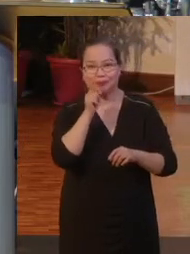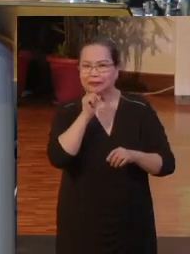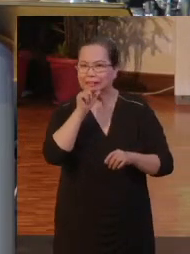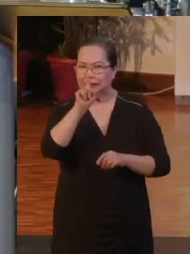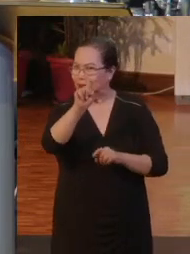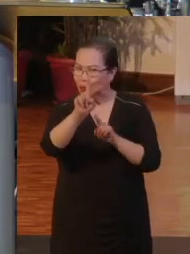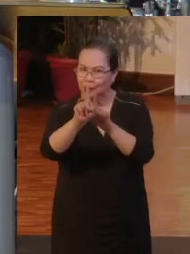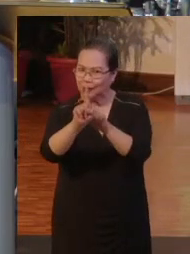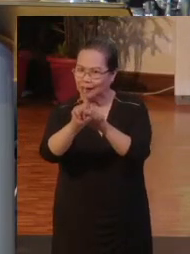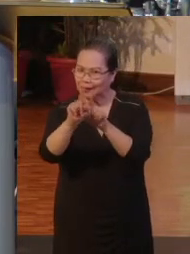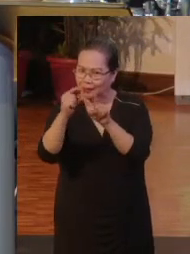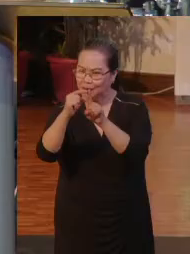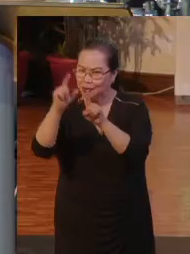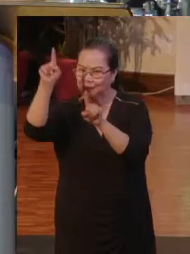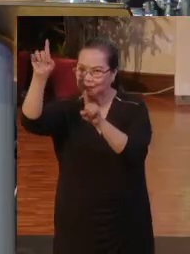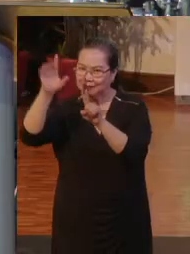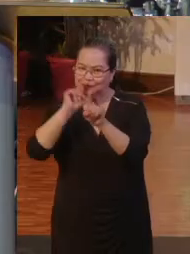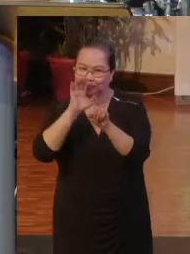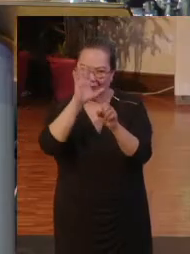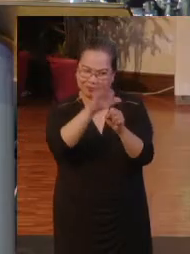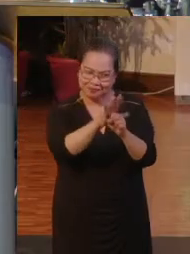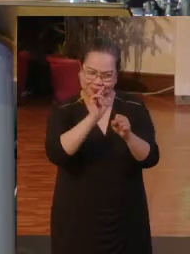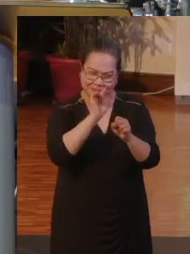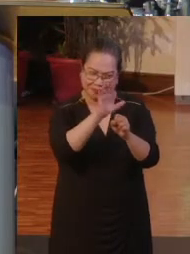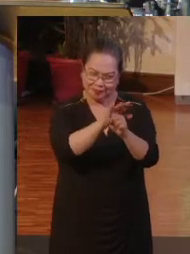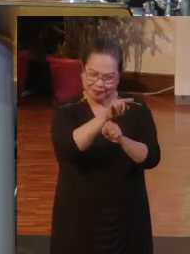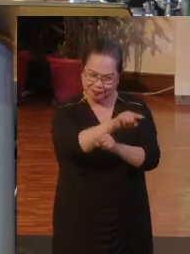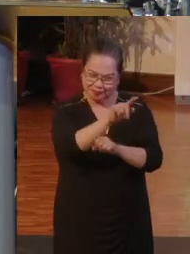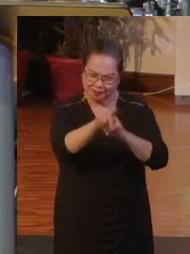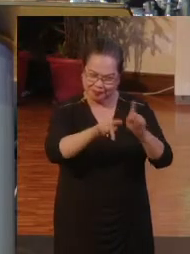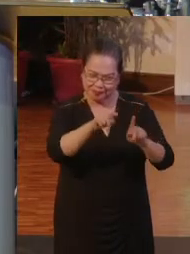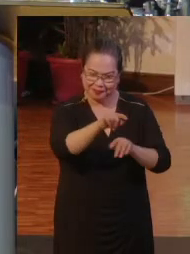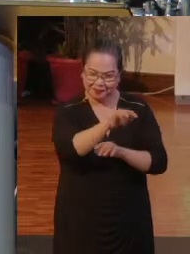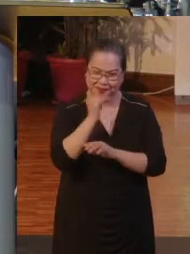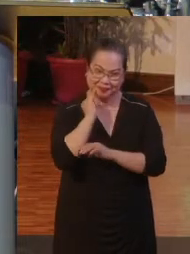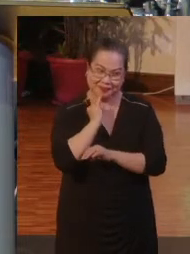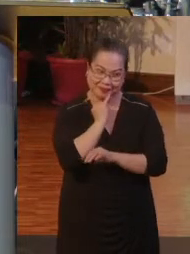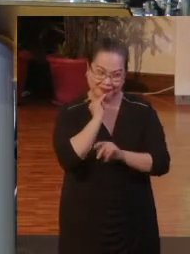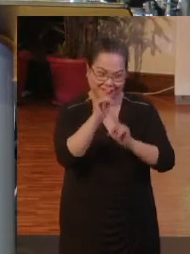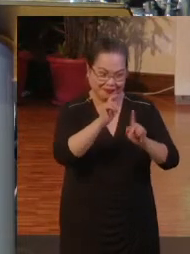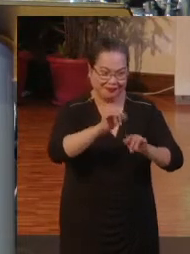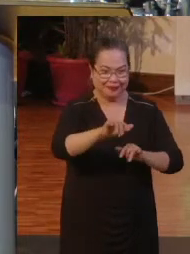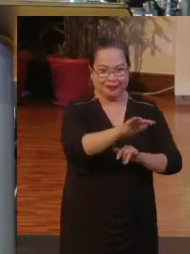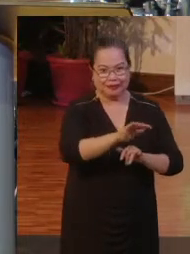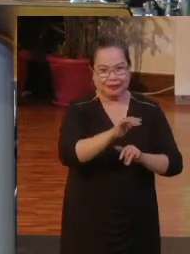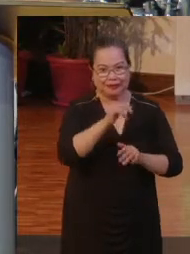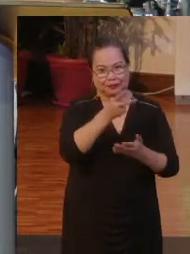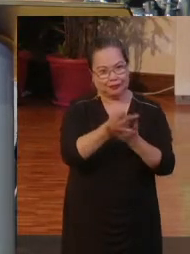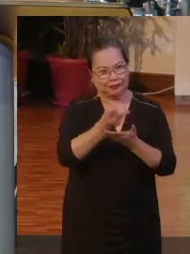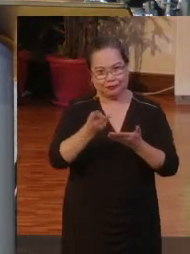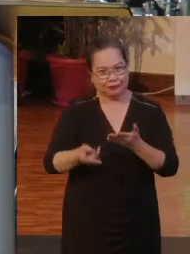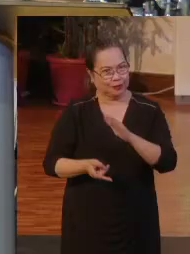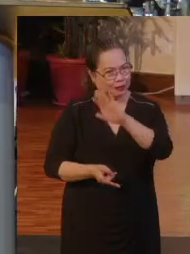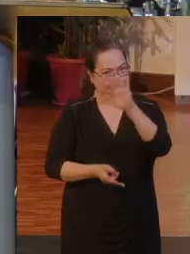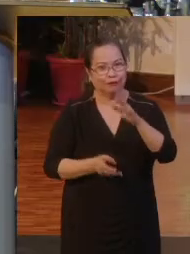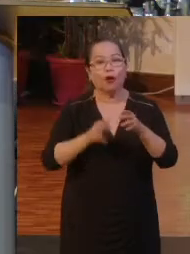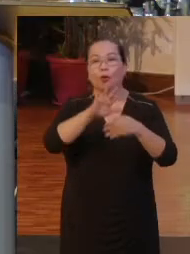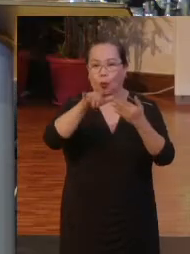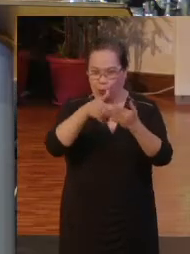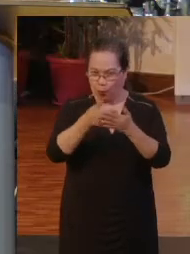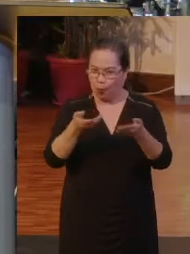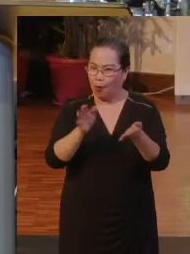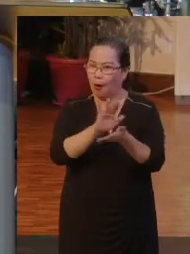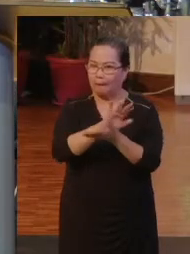Not one word of all the good promises that the Lord had made to the house of Israel had failed.